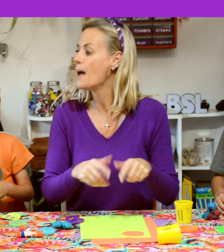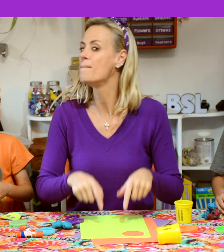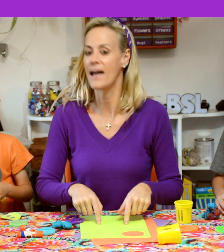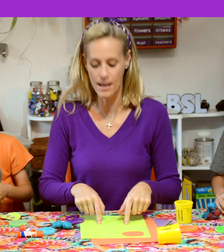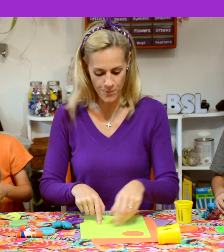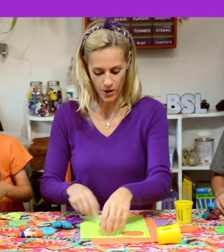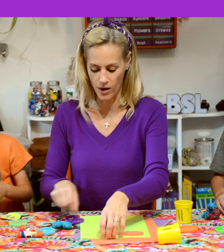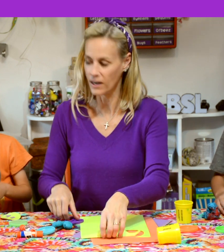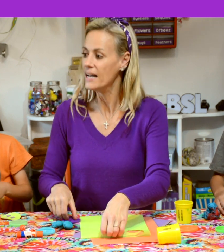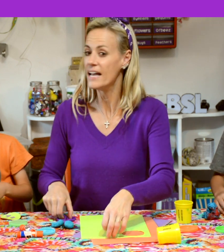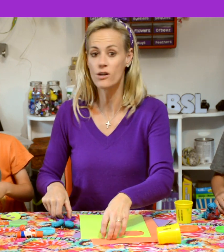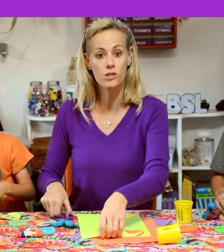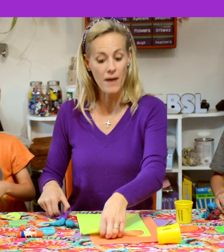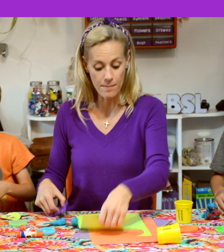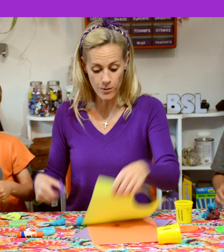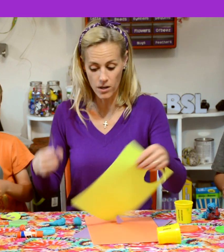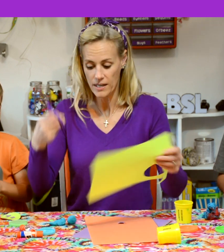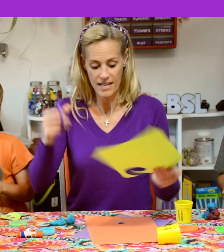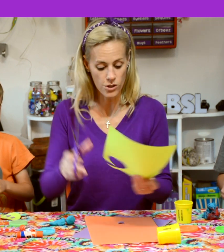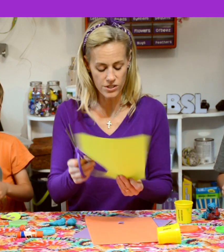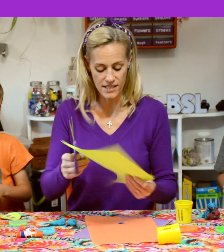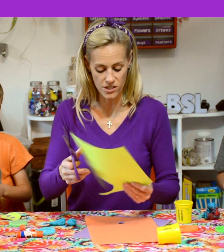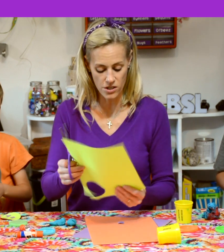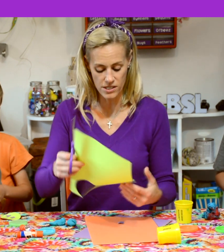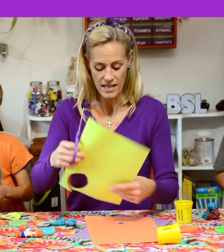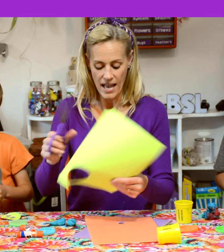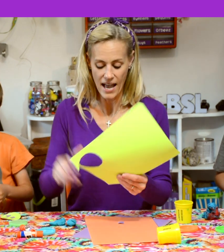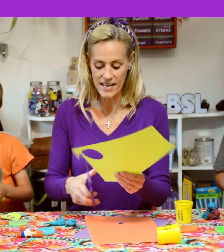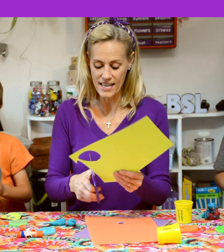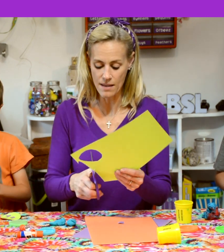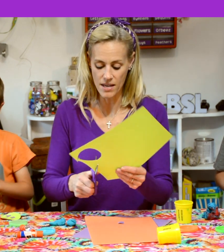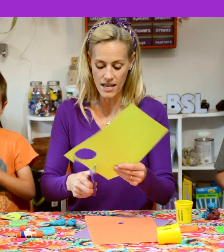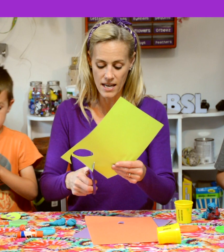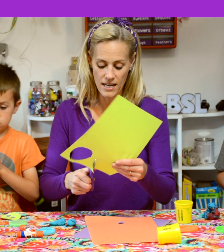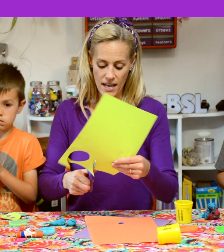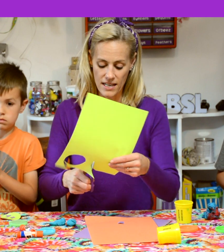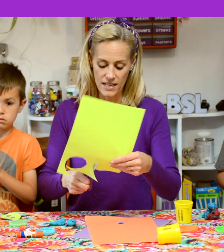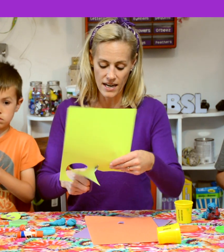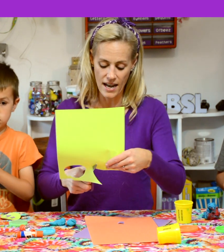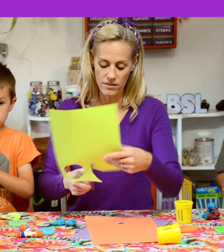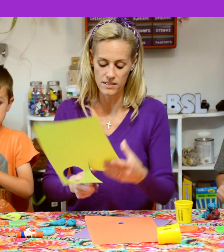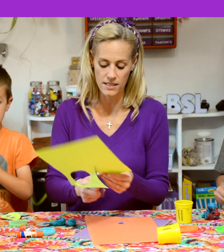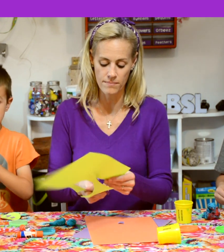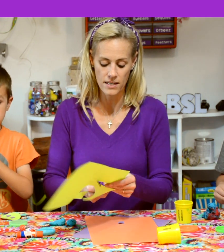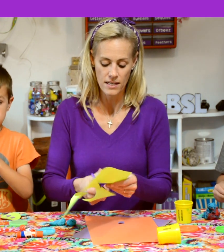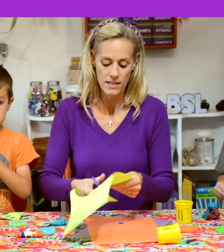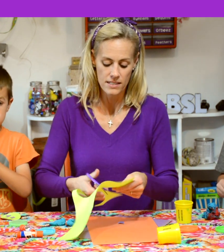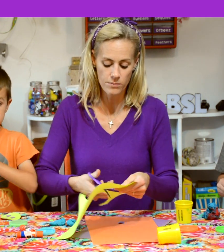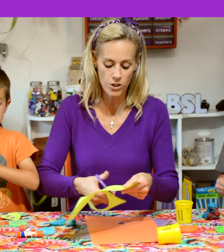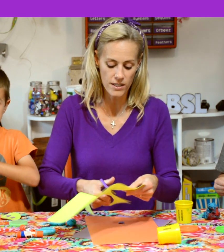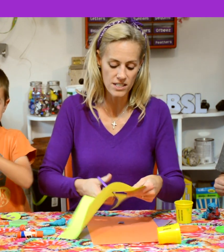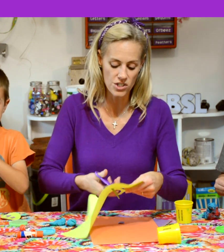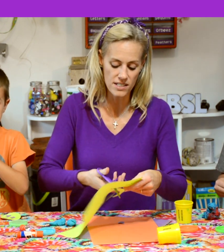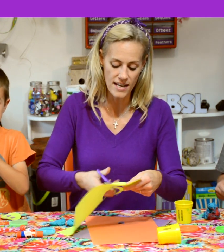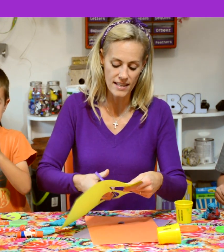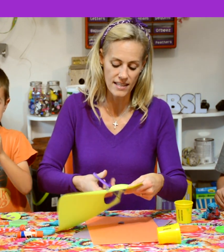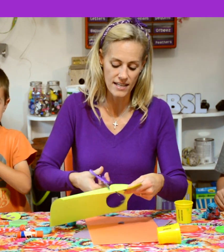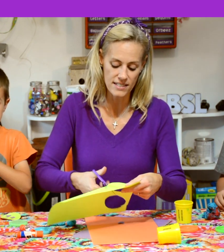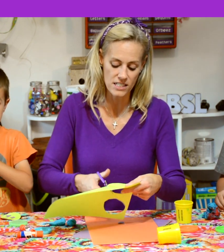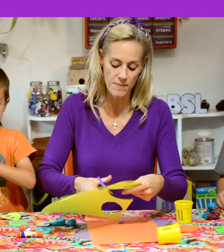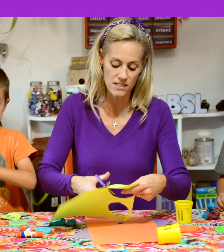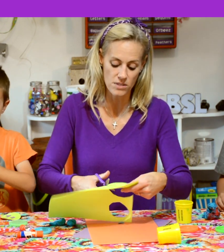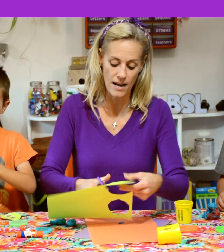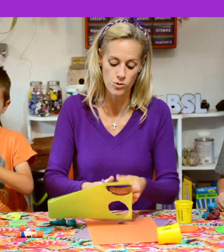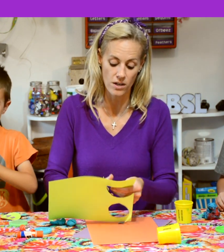Paper. Paper. He used paper. He used scissors. And he came in and he cut out some cookies just like